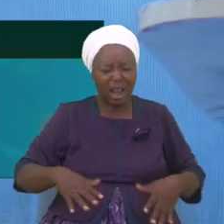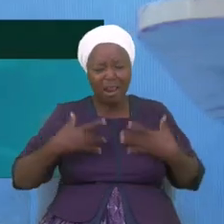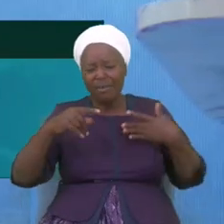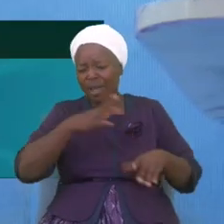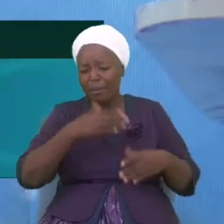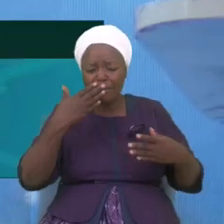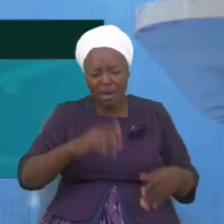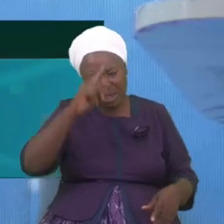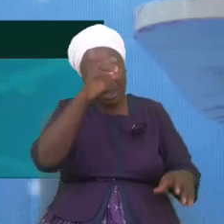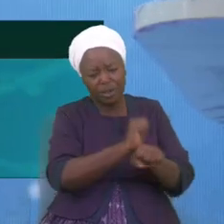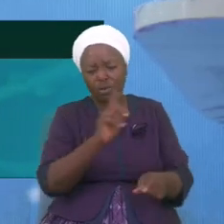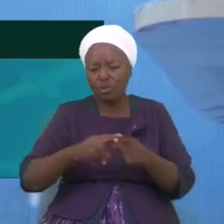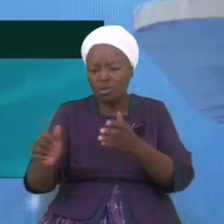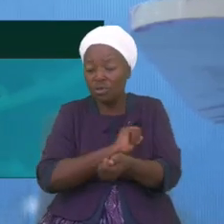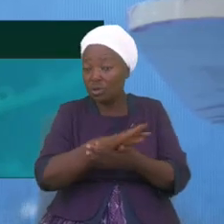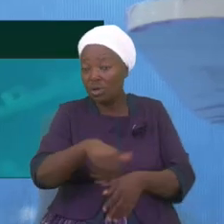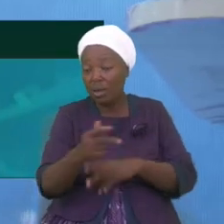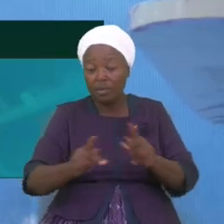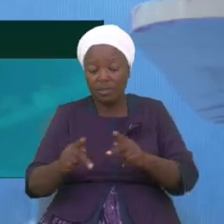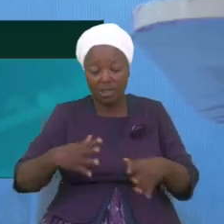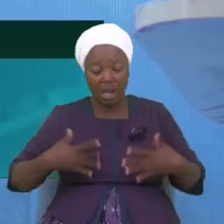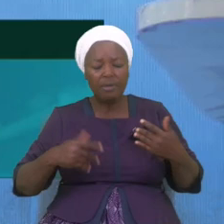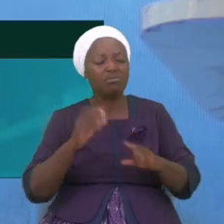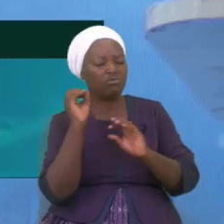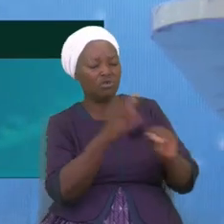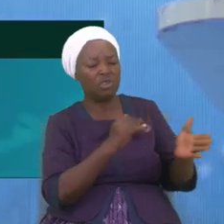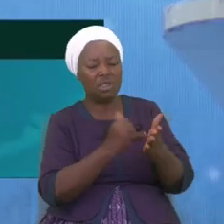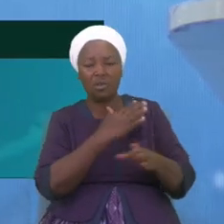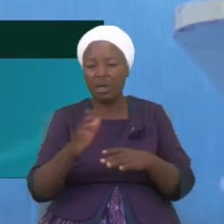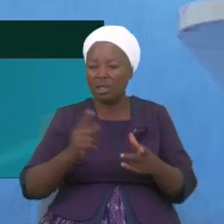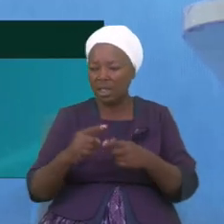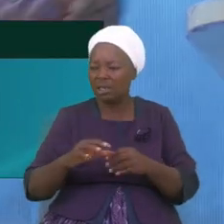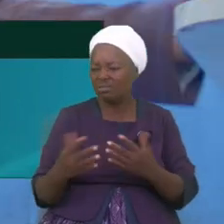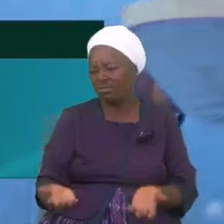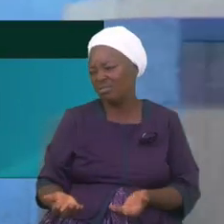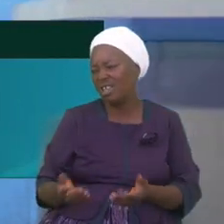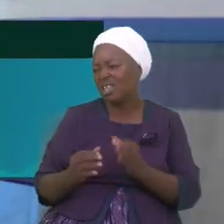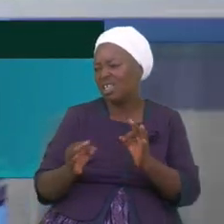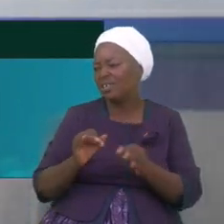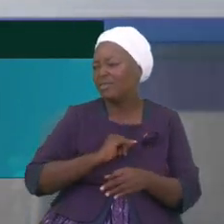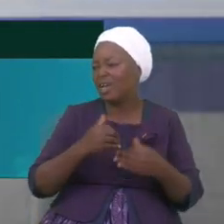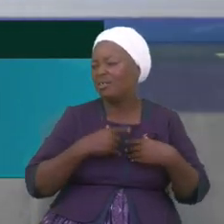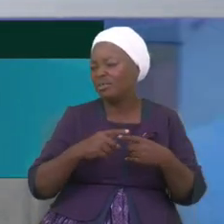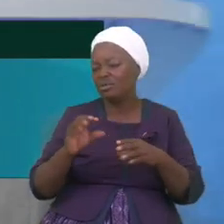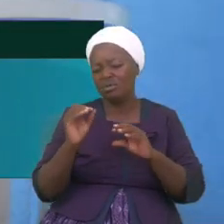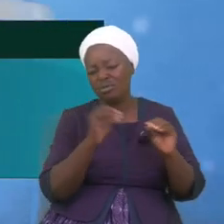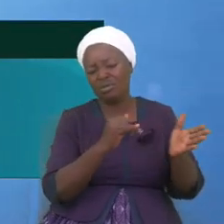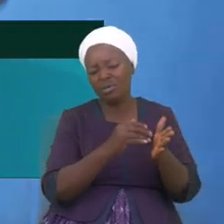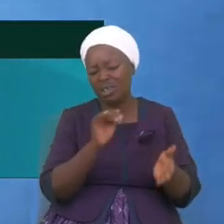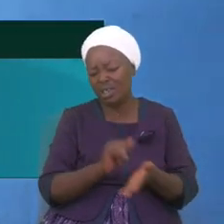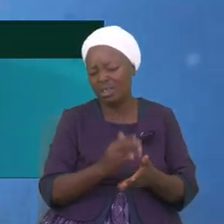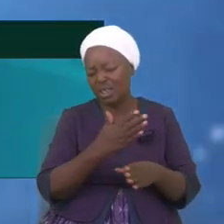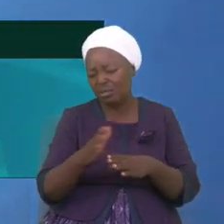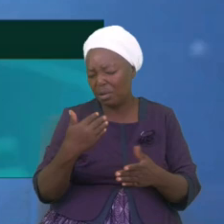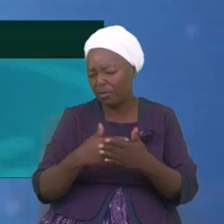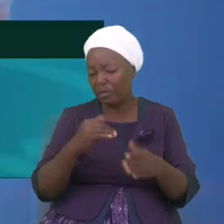people's lives, drop that one. And then, if I have to drop that before I can get salvation, then maybe I will not come. Those